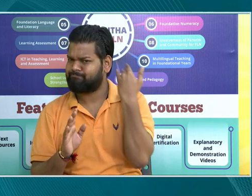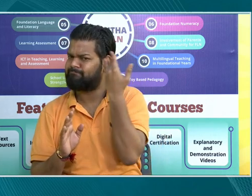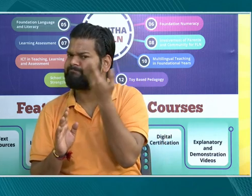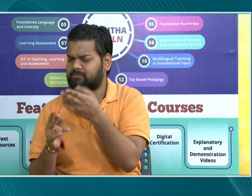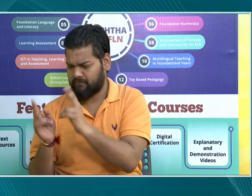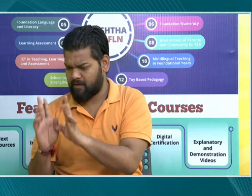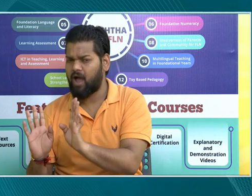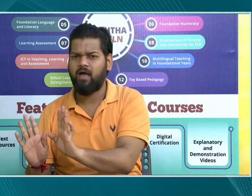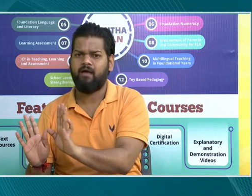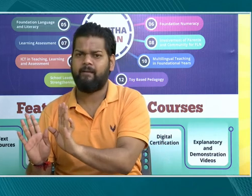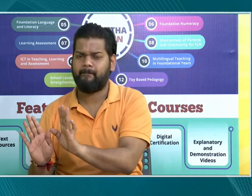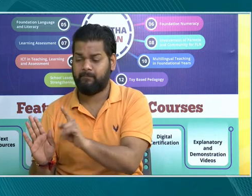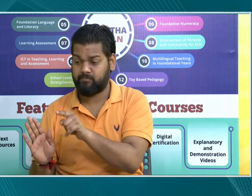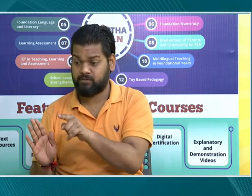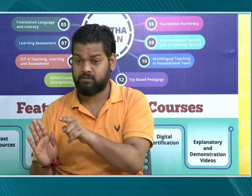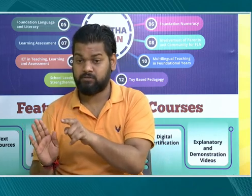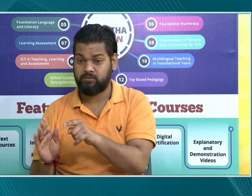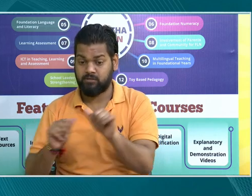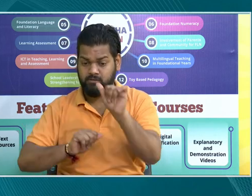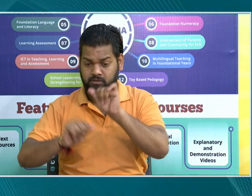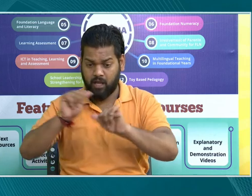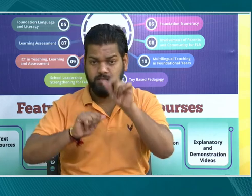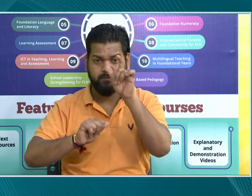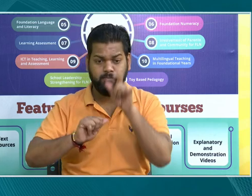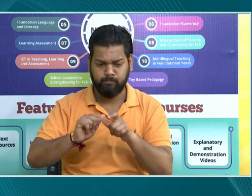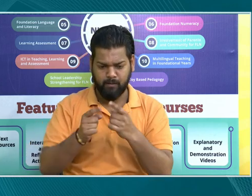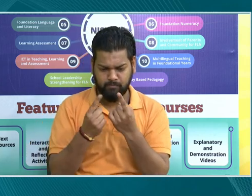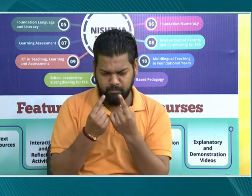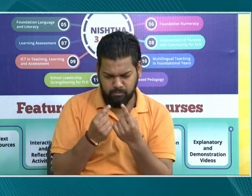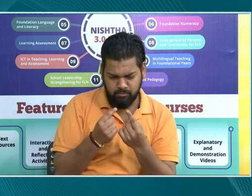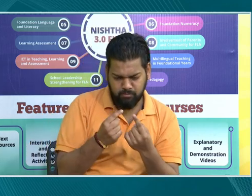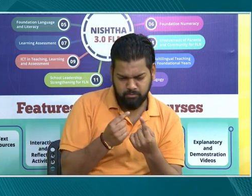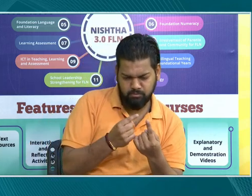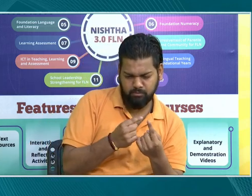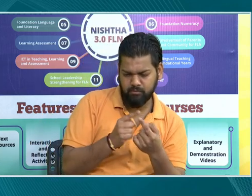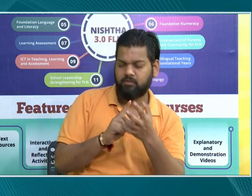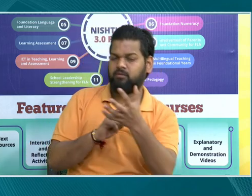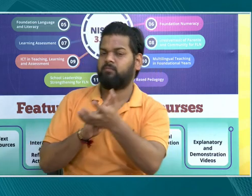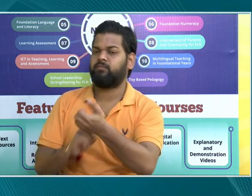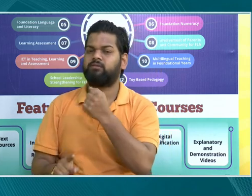try to find out. For example,